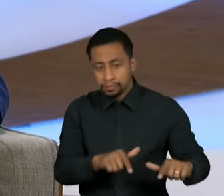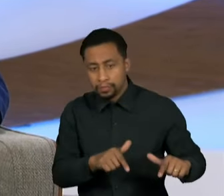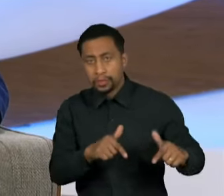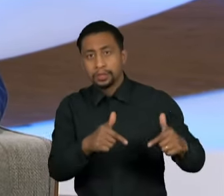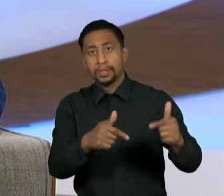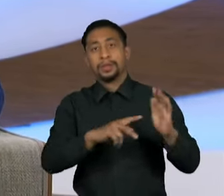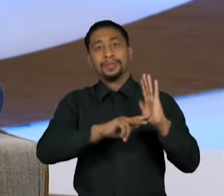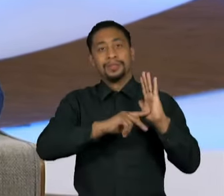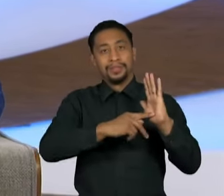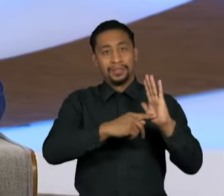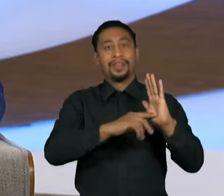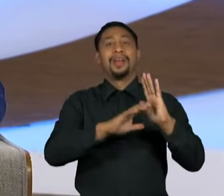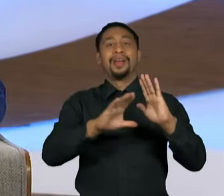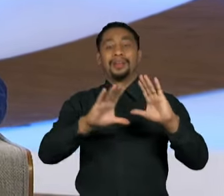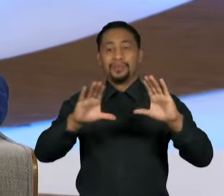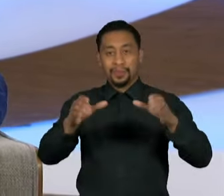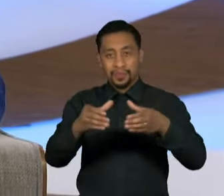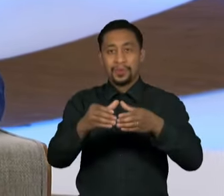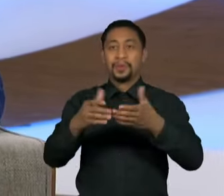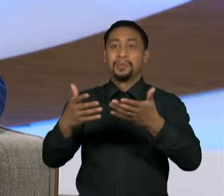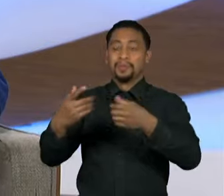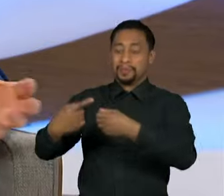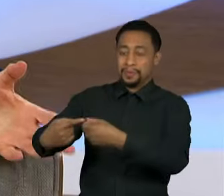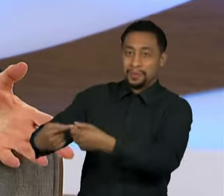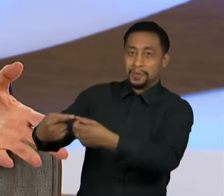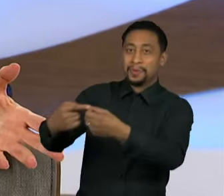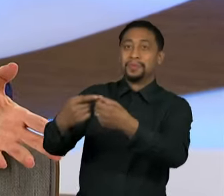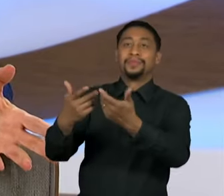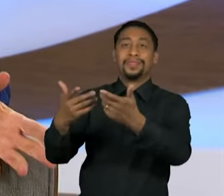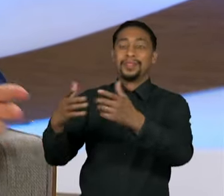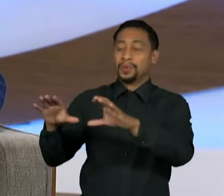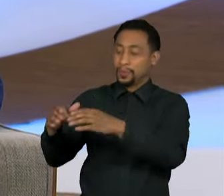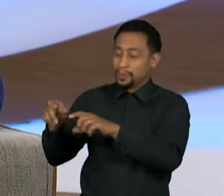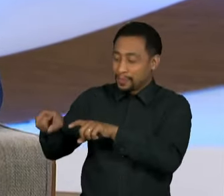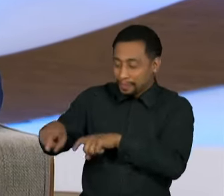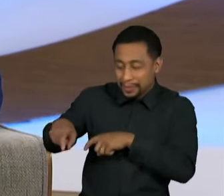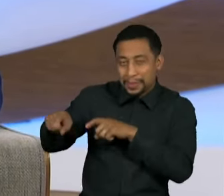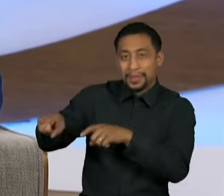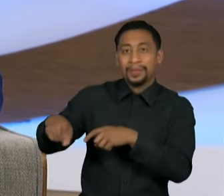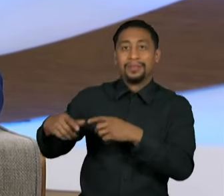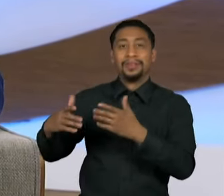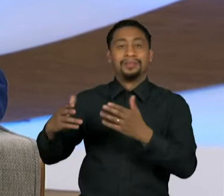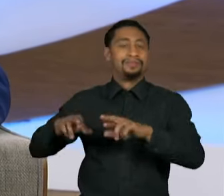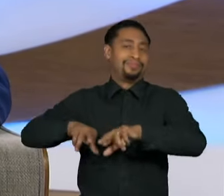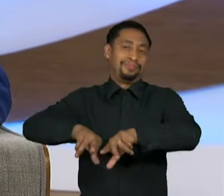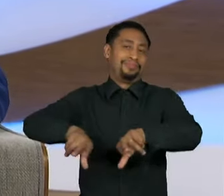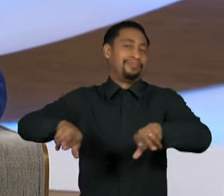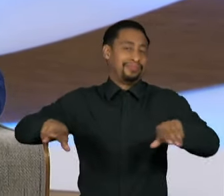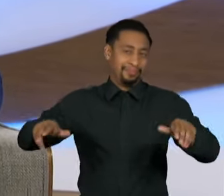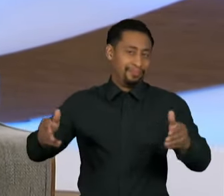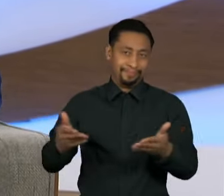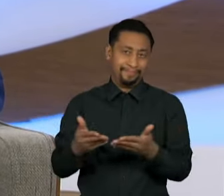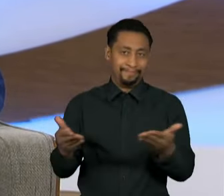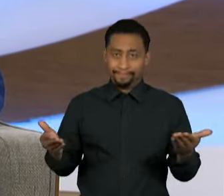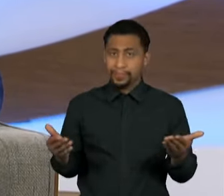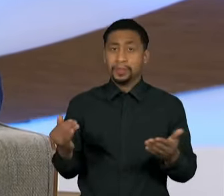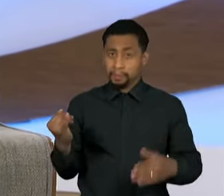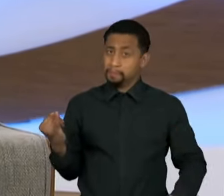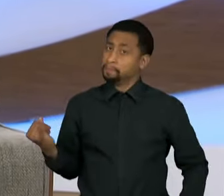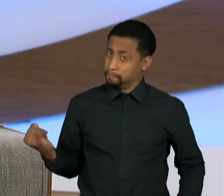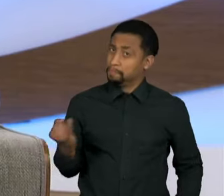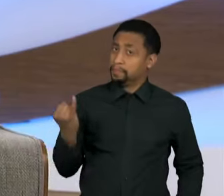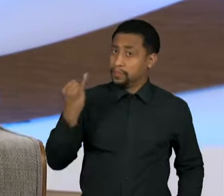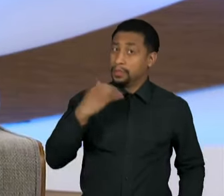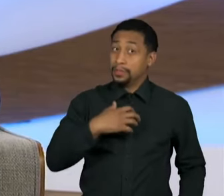in congregations and in municipalities and in agricultural communities, this matters. I was